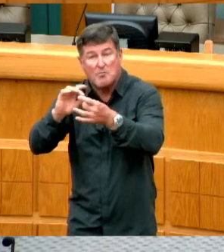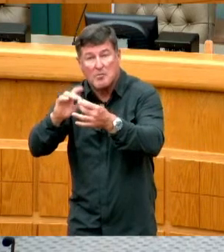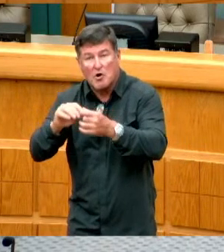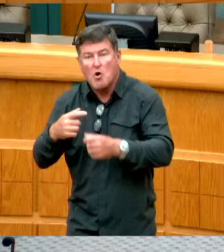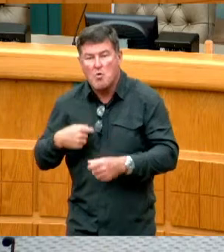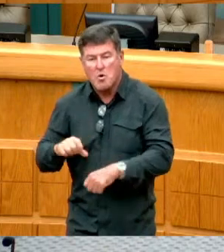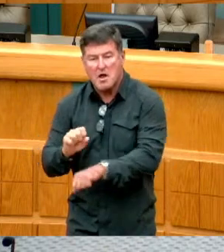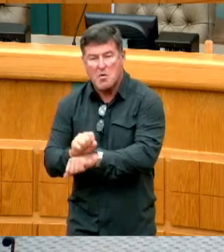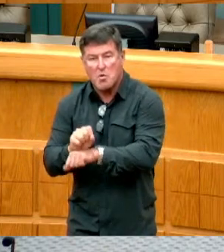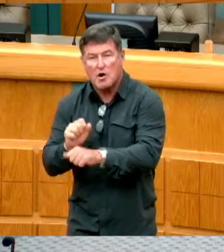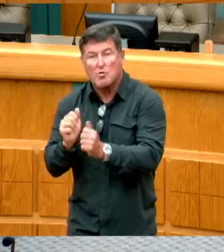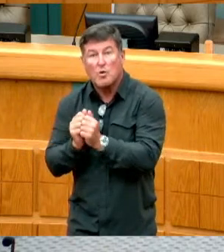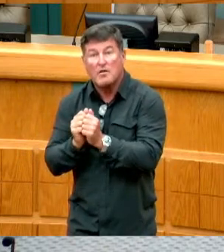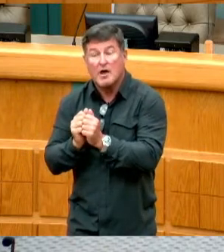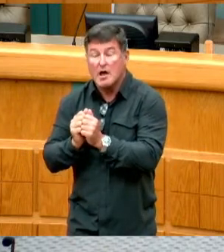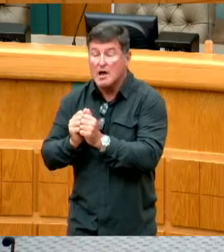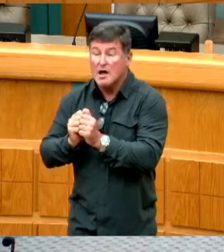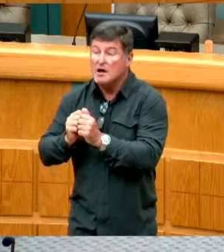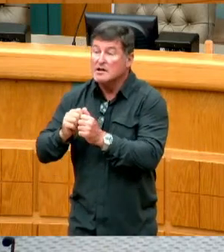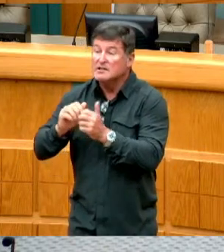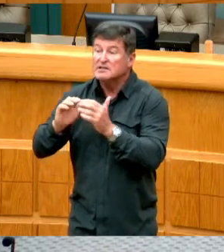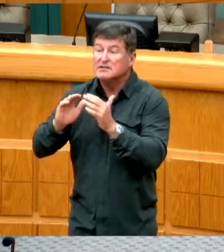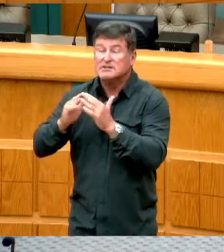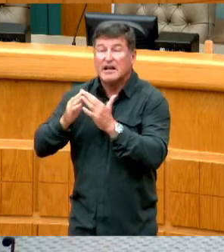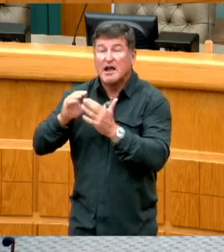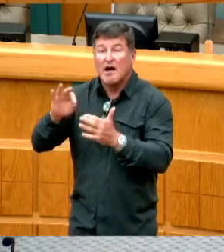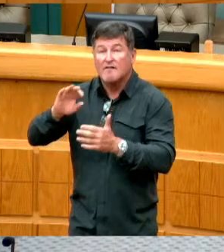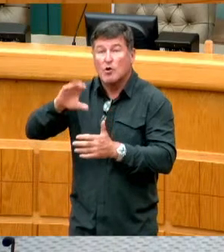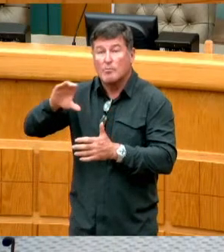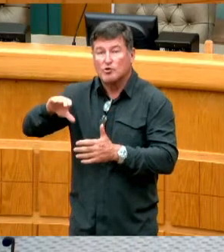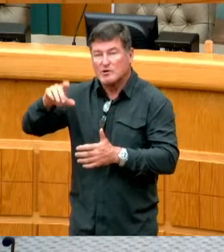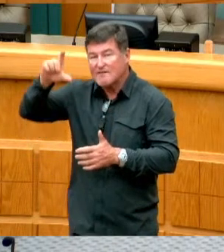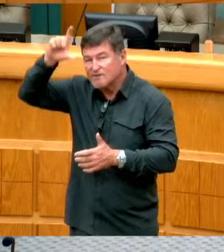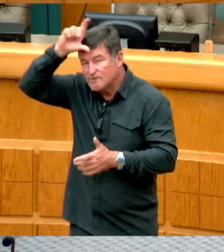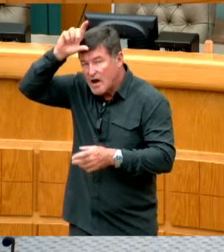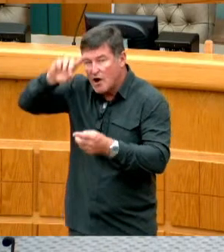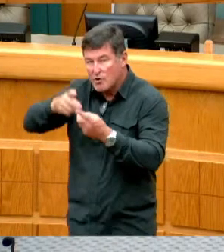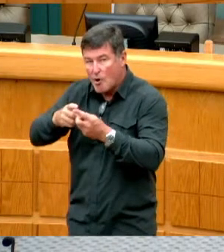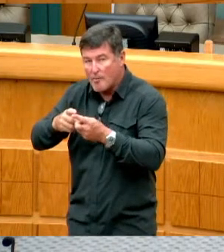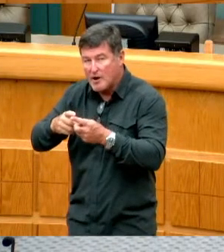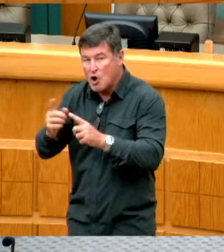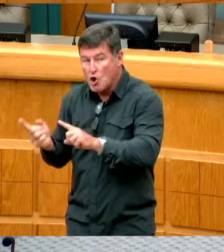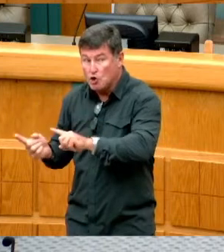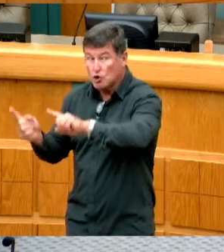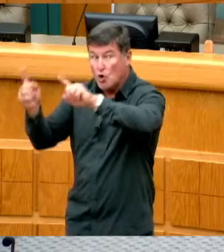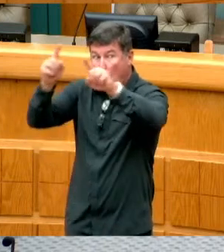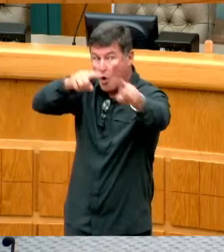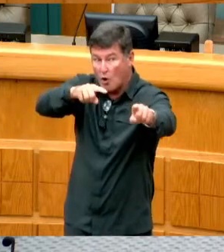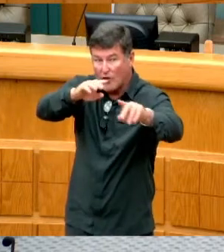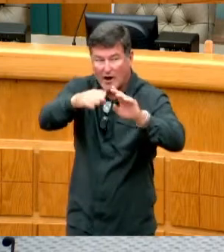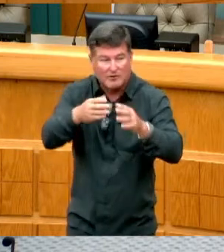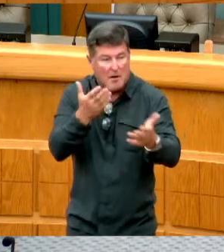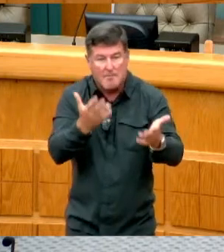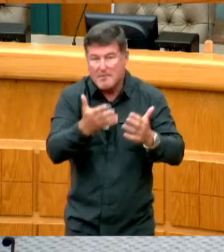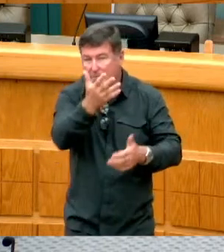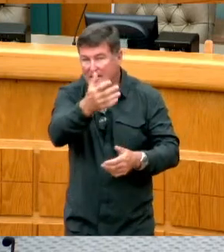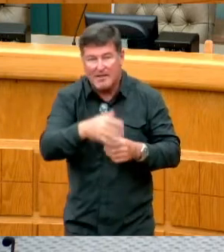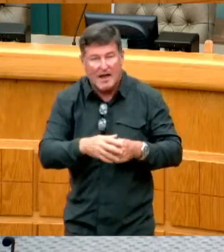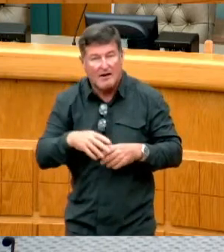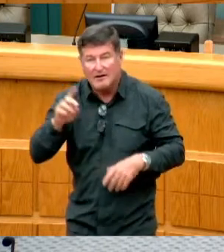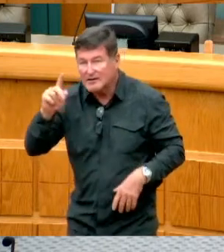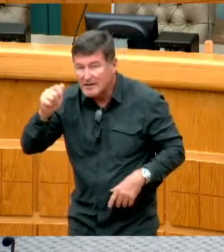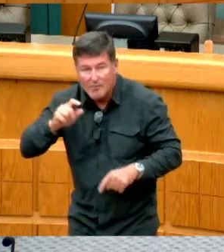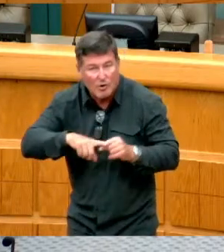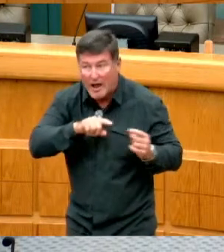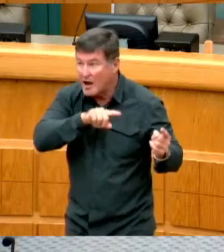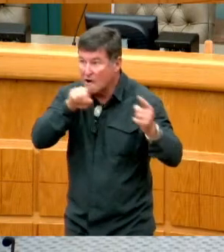to reach these populations that cannot physically make it to the drive-through or have other limitations that keep them from being able